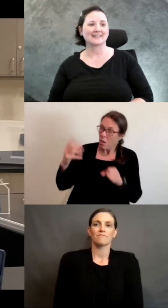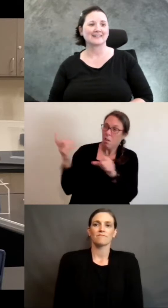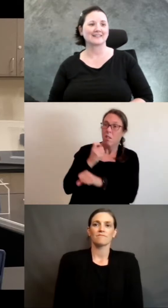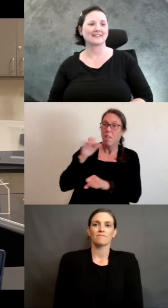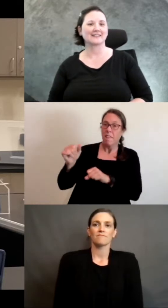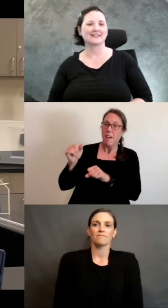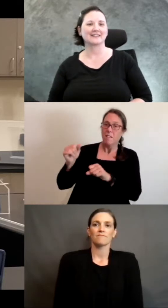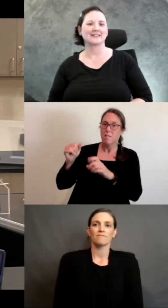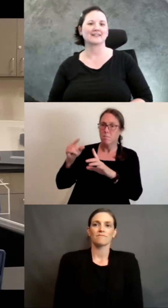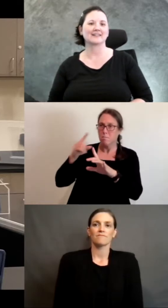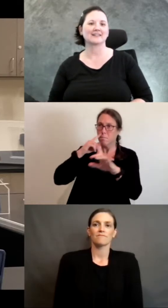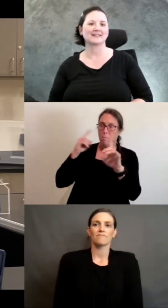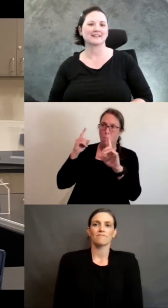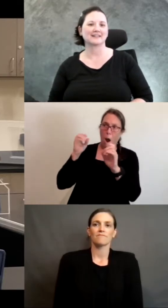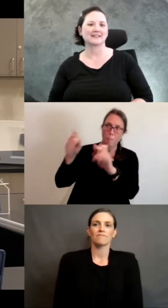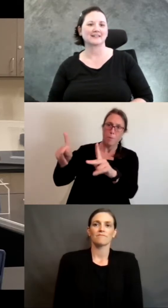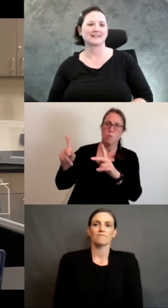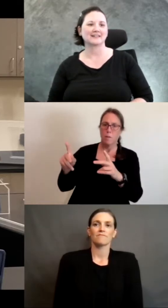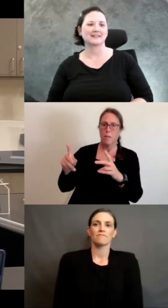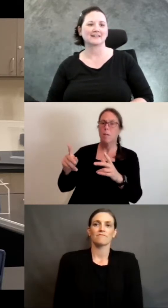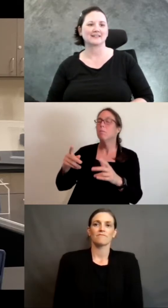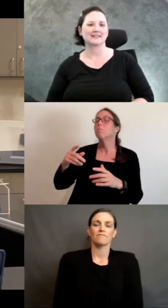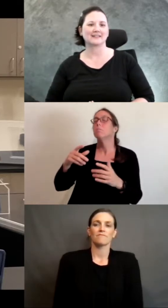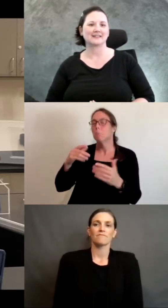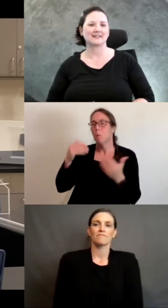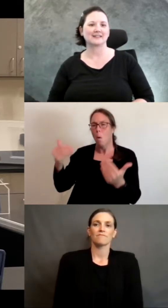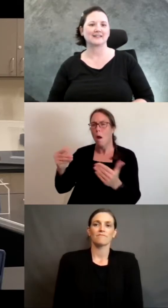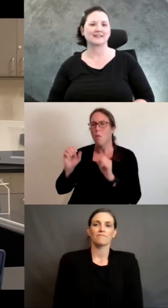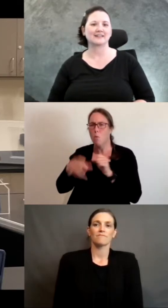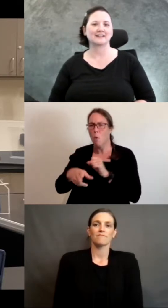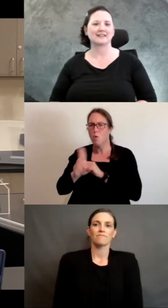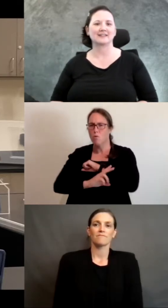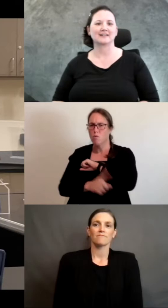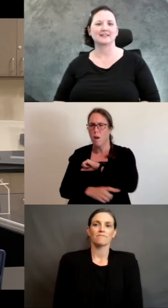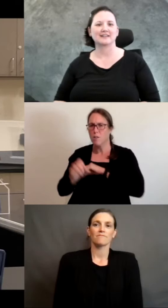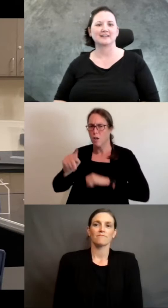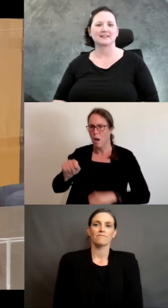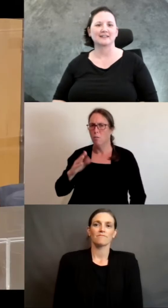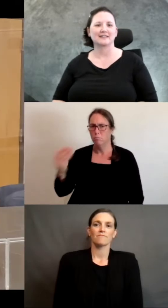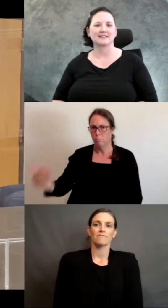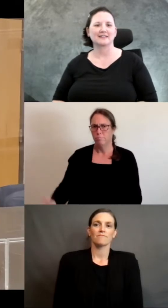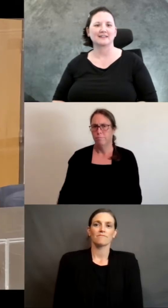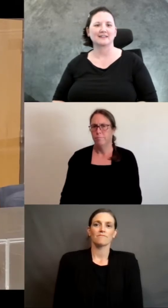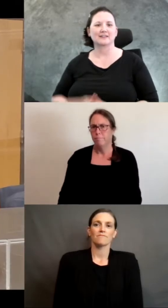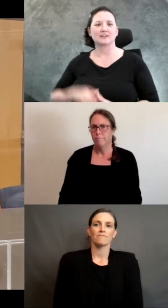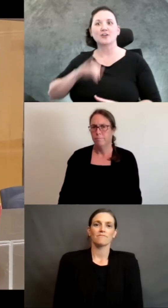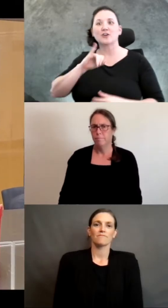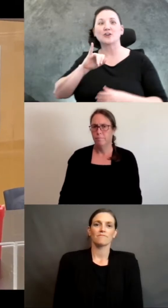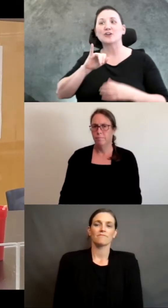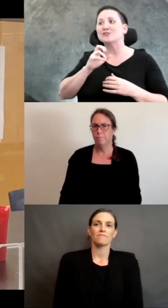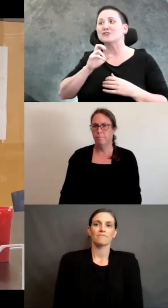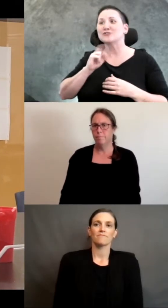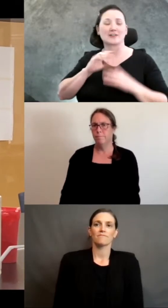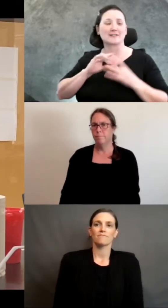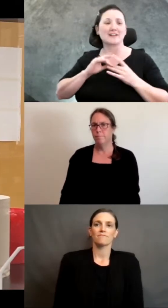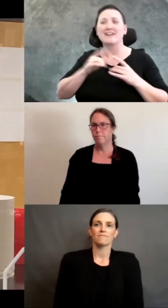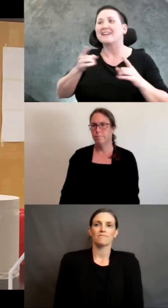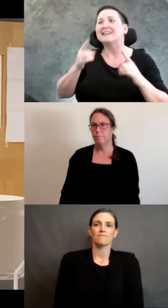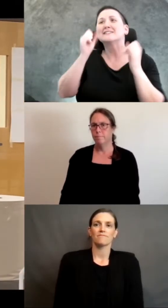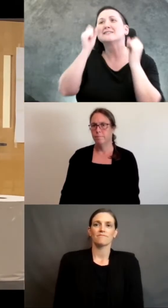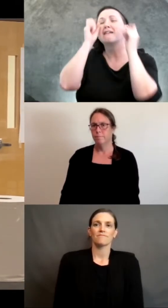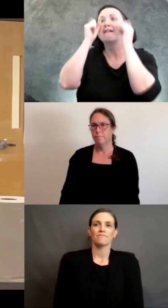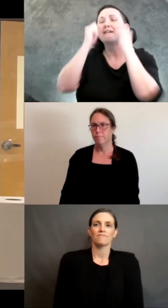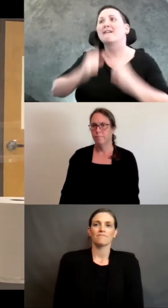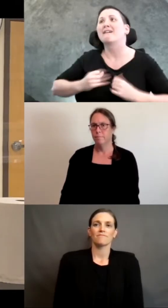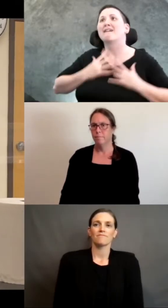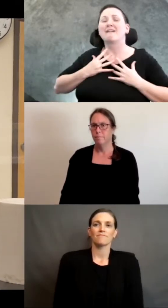door. Vicky is so cool. What an inspiration. Before I came to America, I saw a lecture she